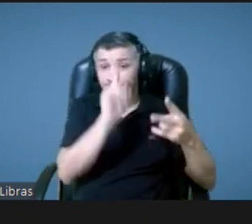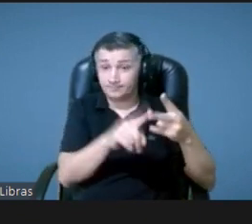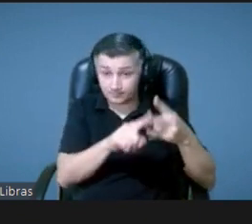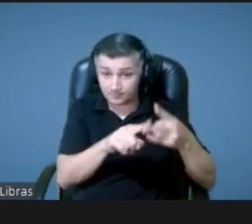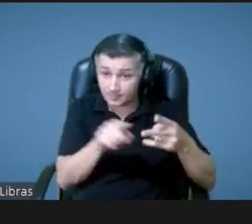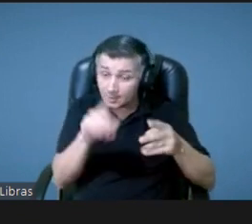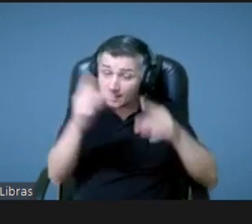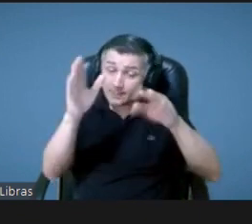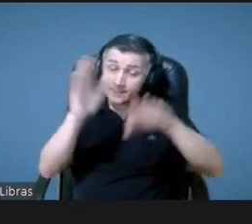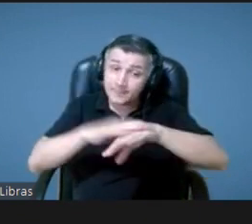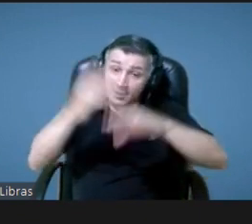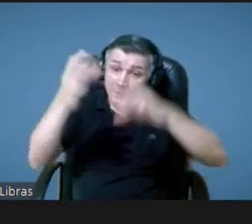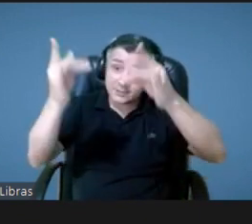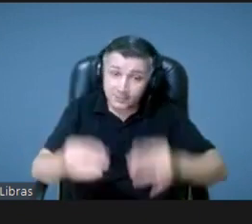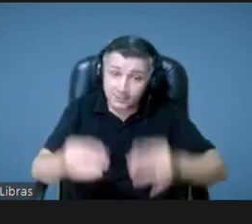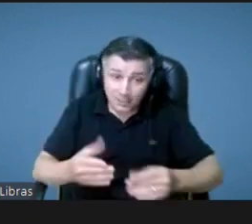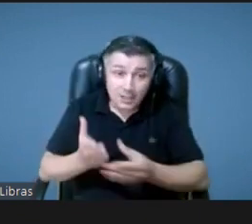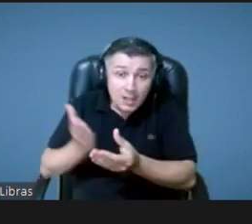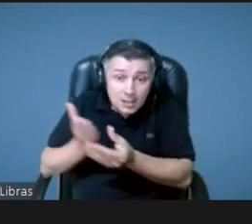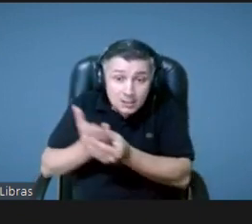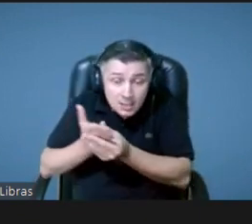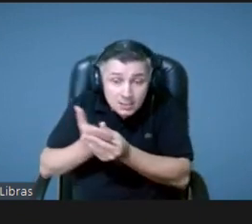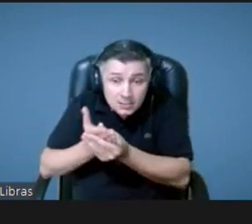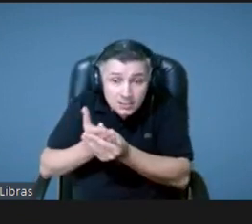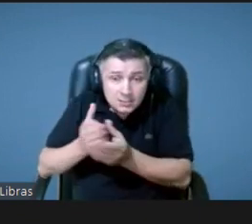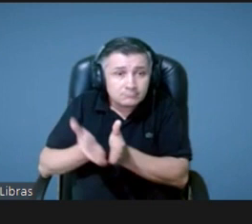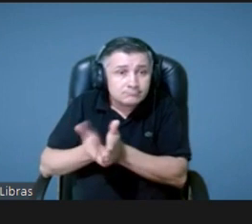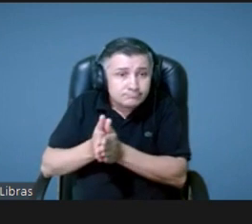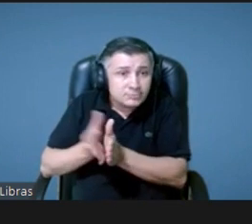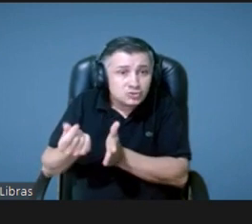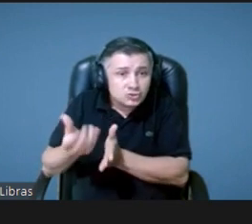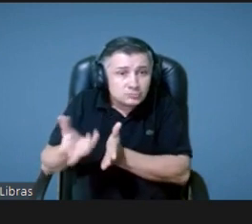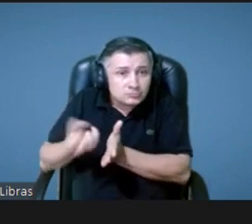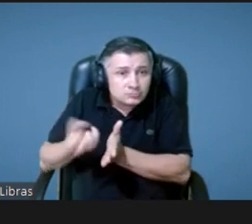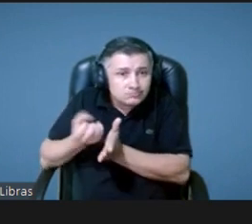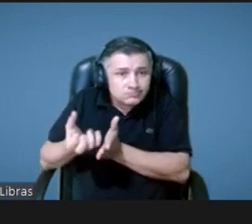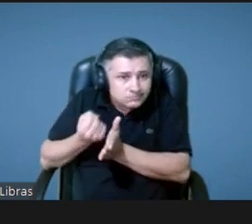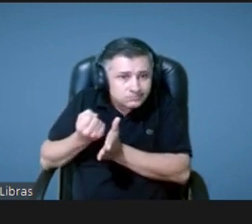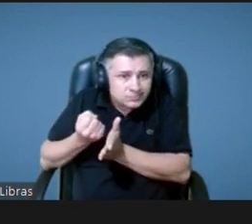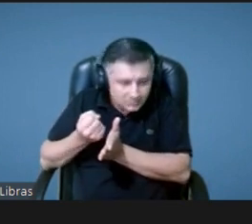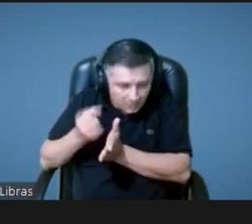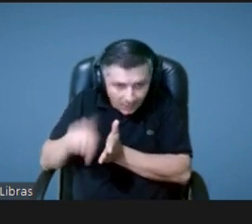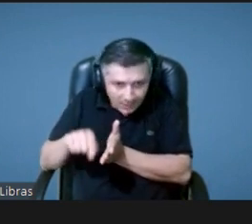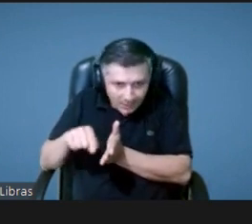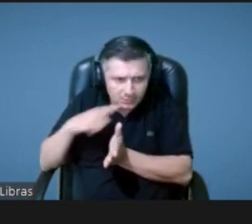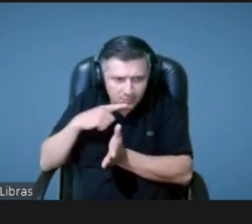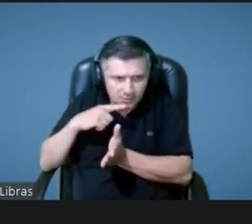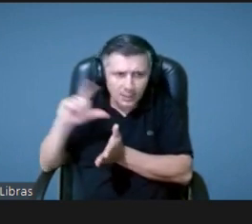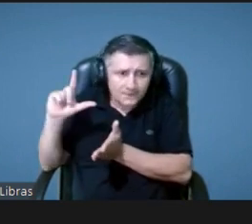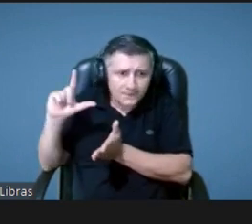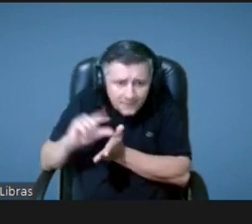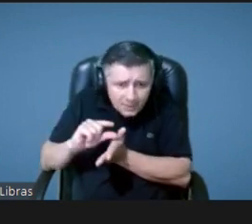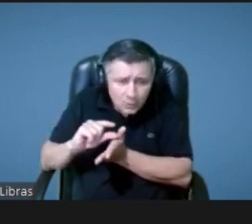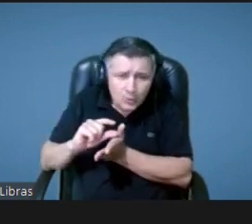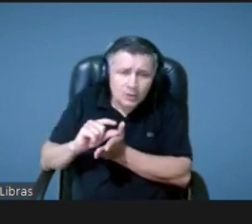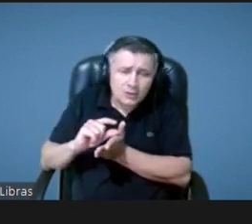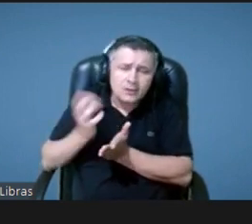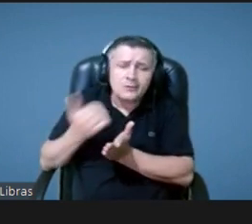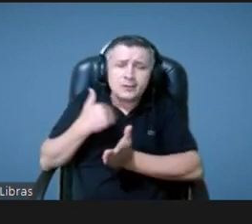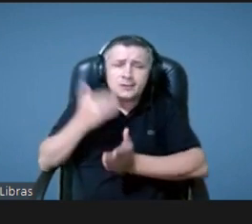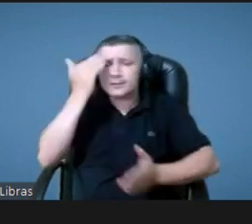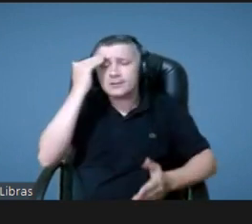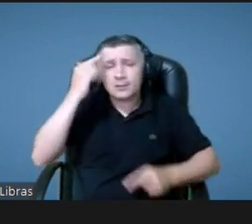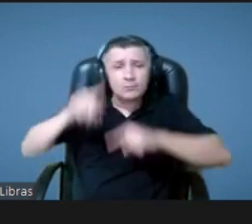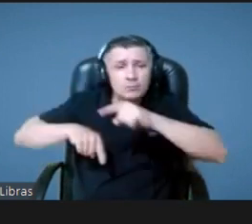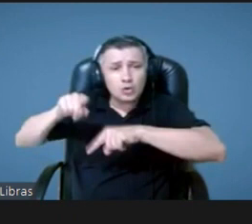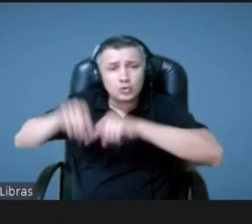And the second question is about the receivables. You always had one of